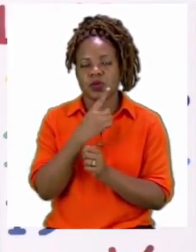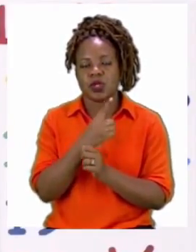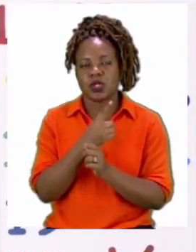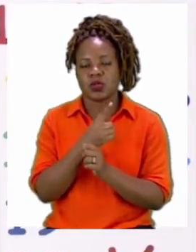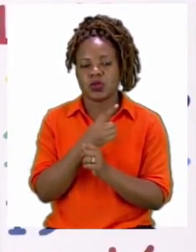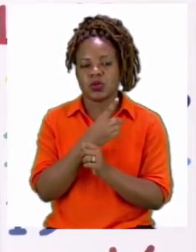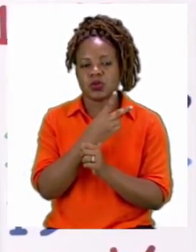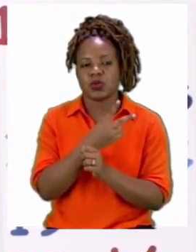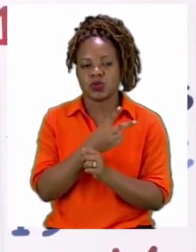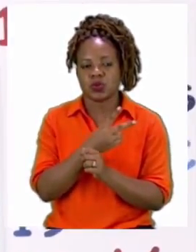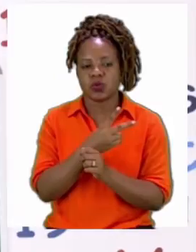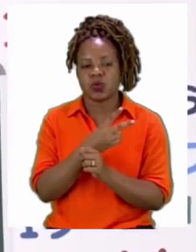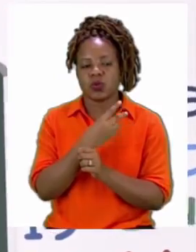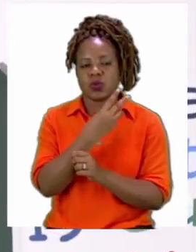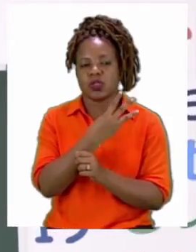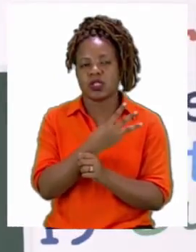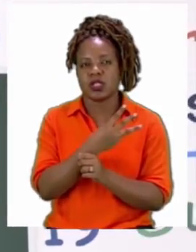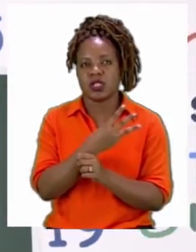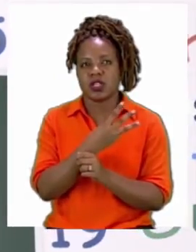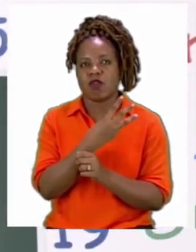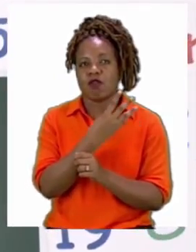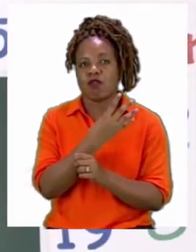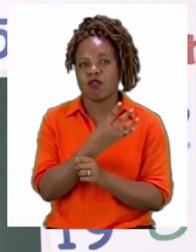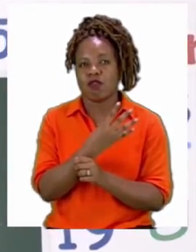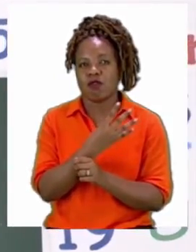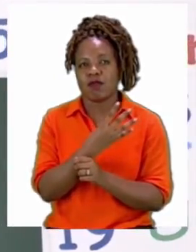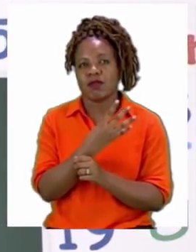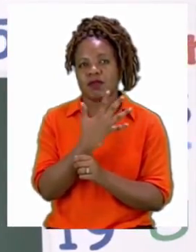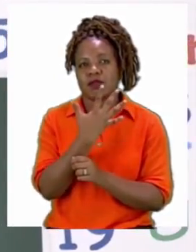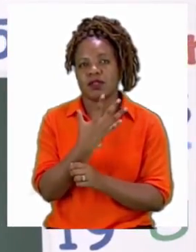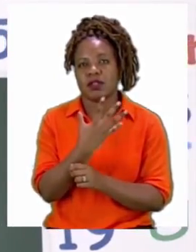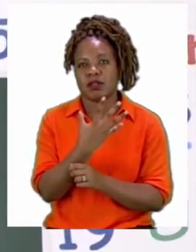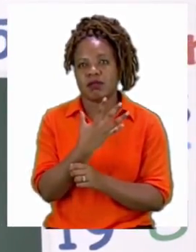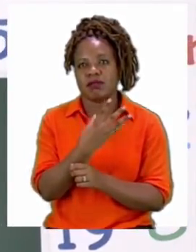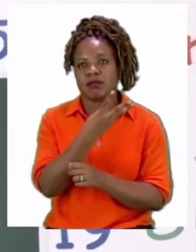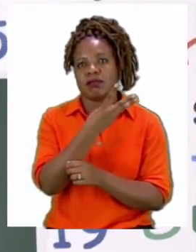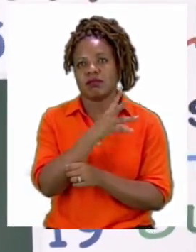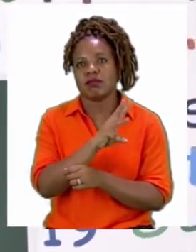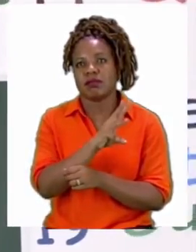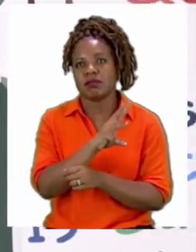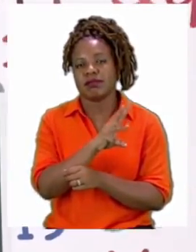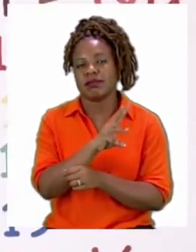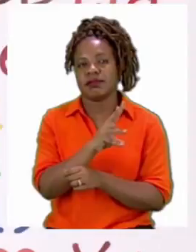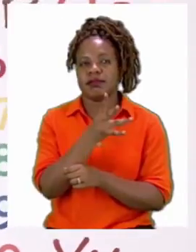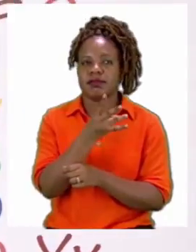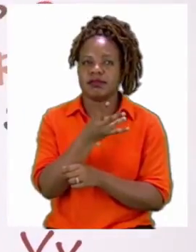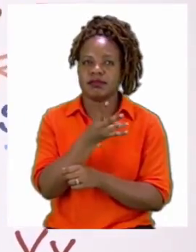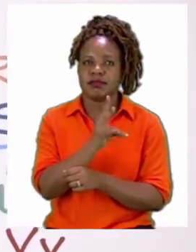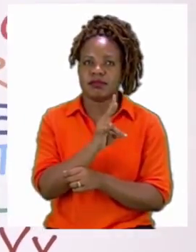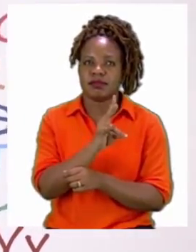2, 3, 4, 5, 6,